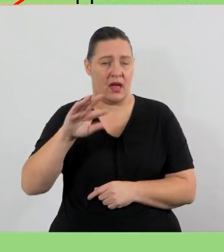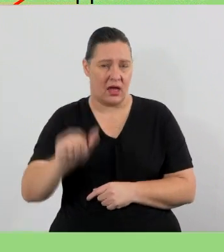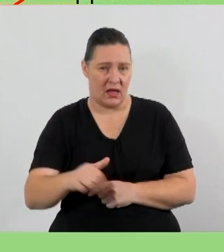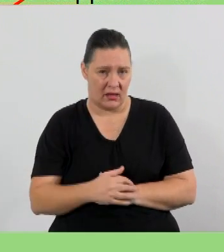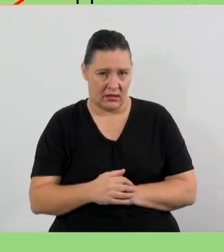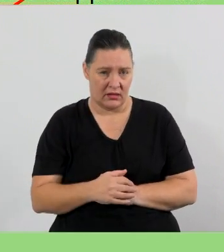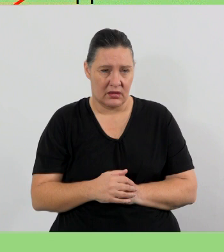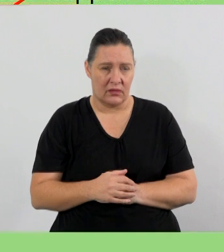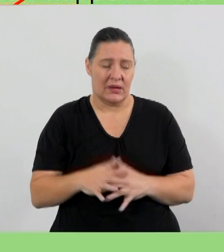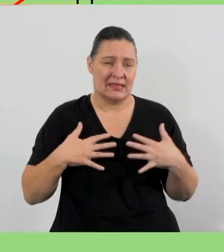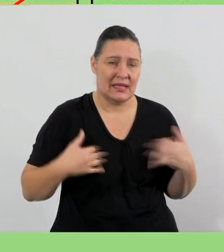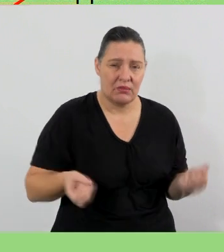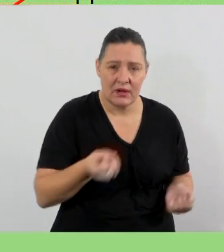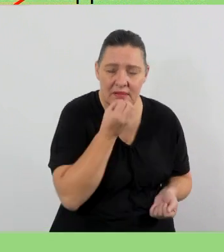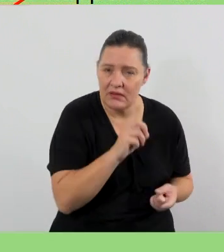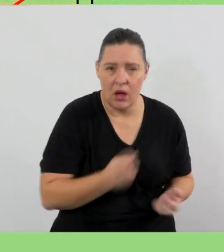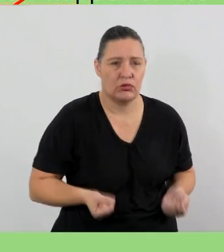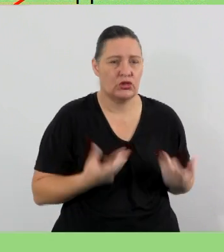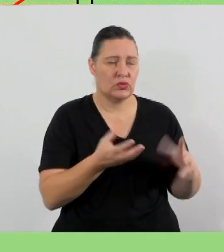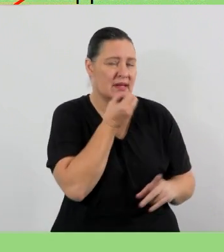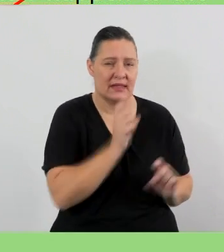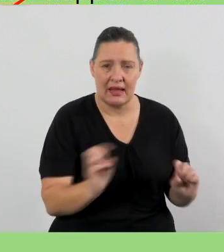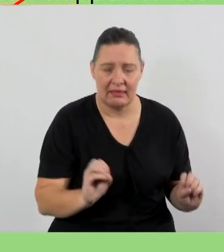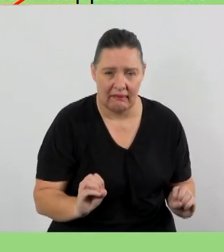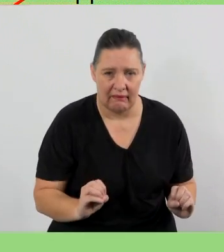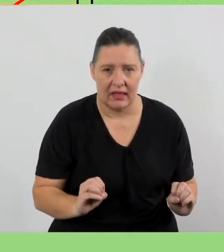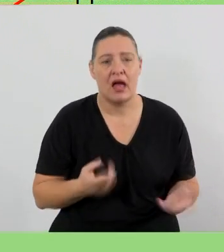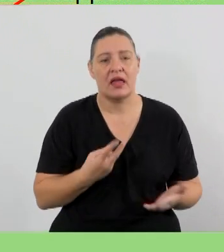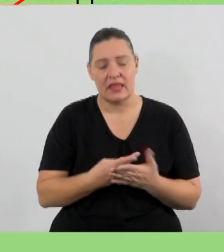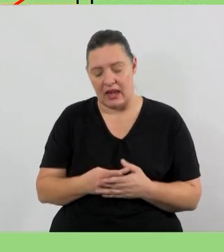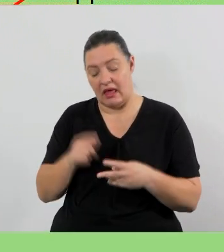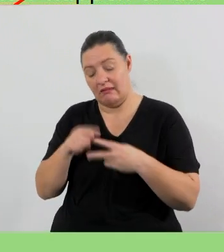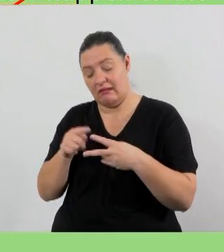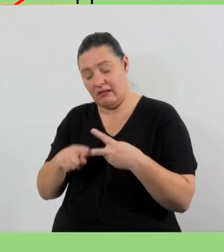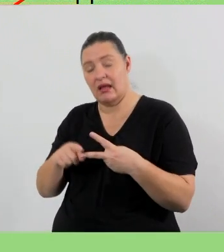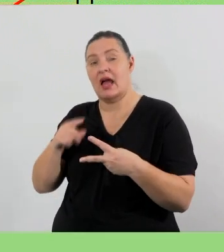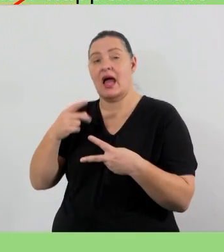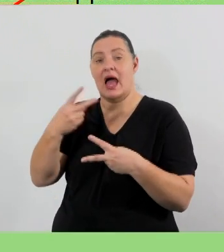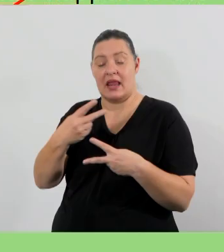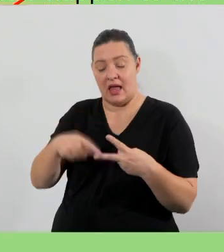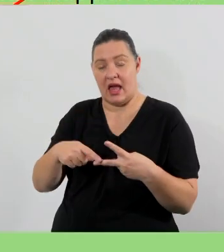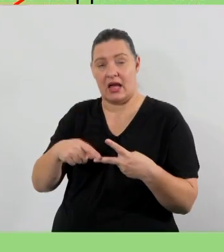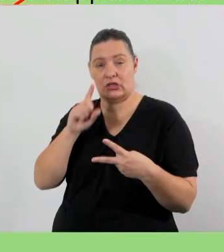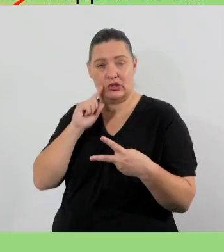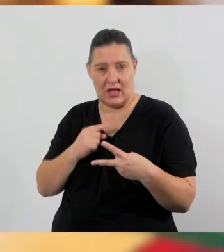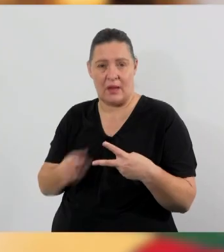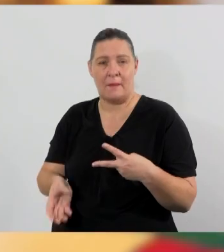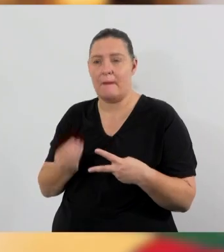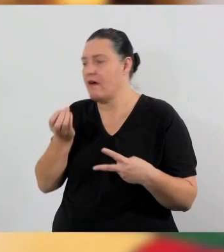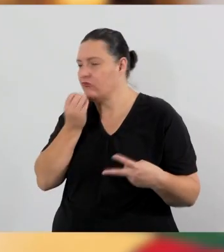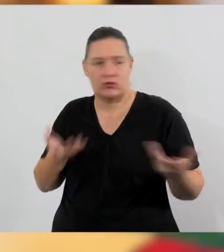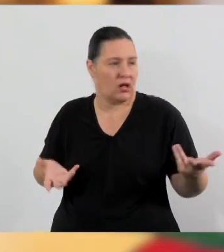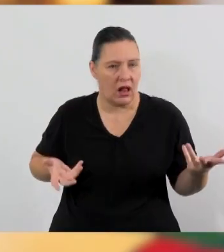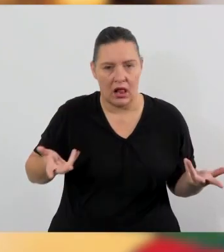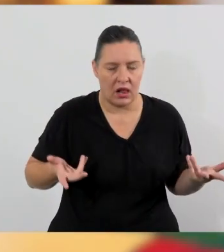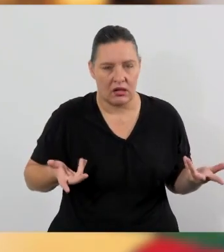zebras to eat, there are no producers to eat, then the hyena and the cheetah might also find themselves not